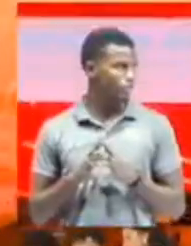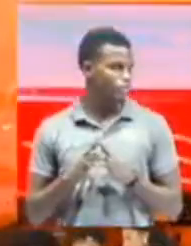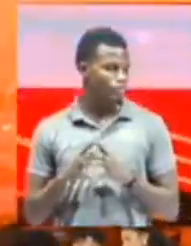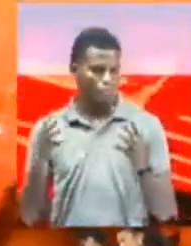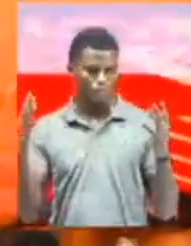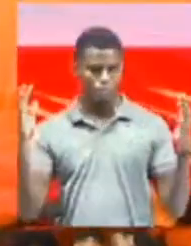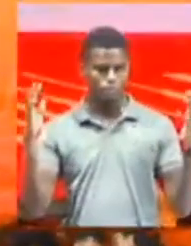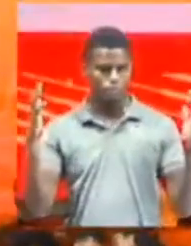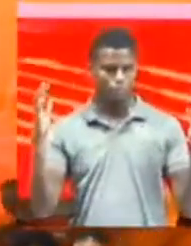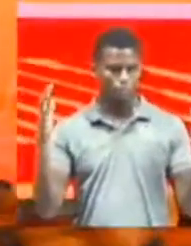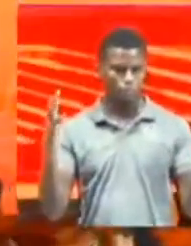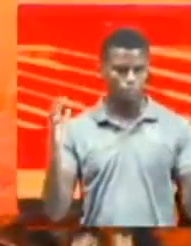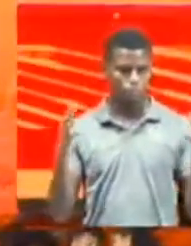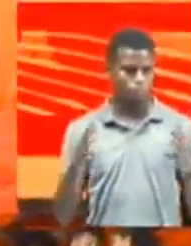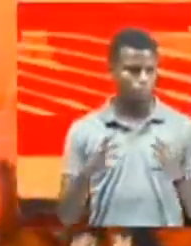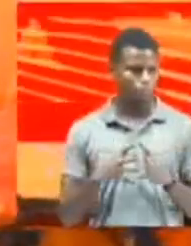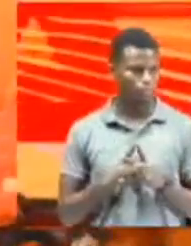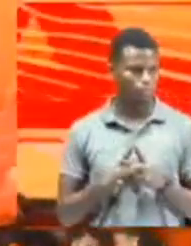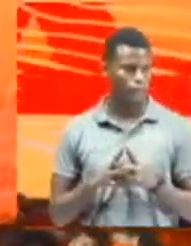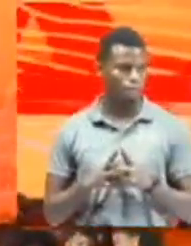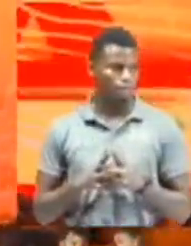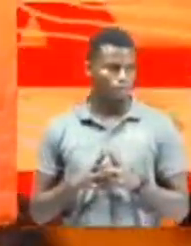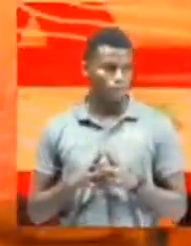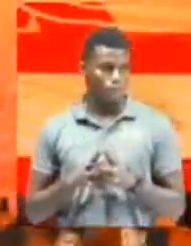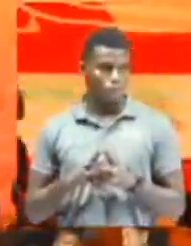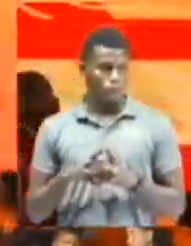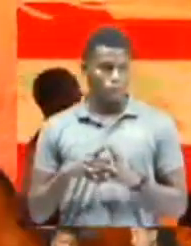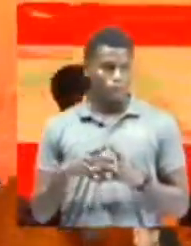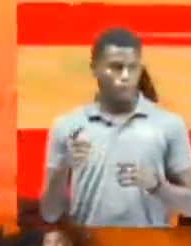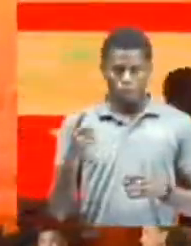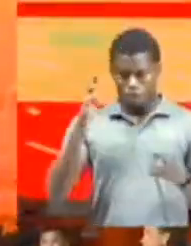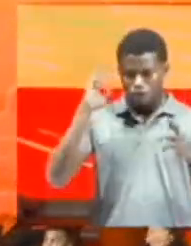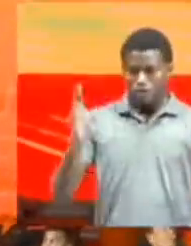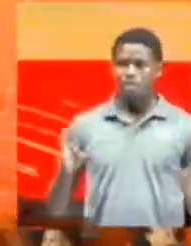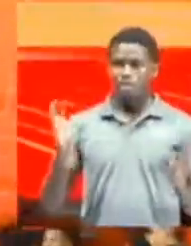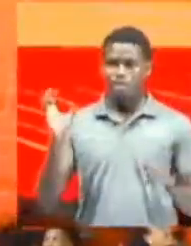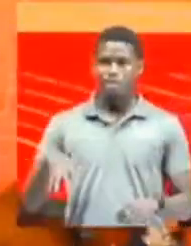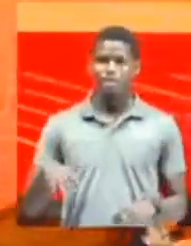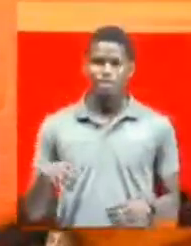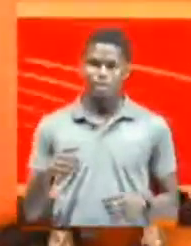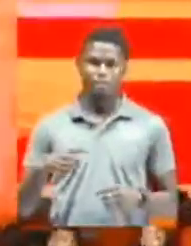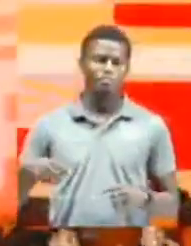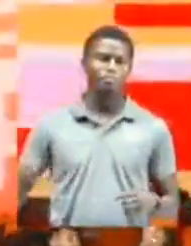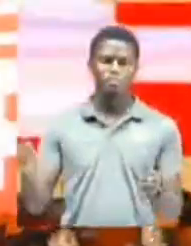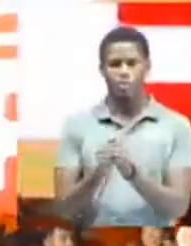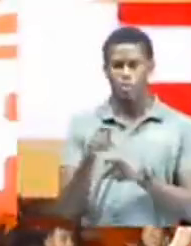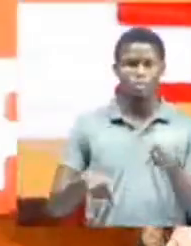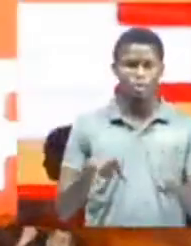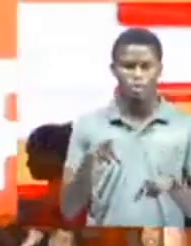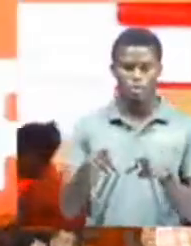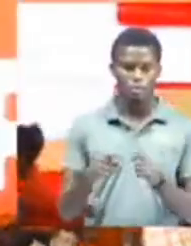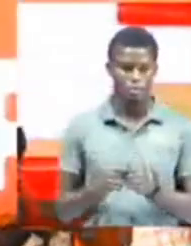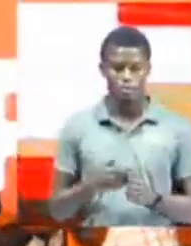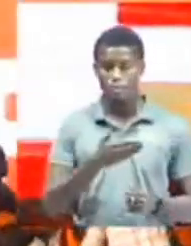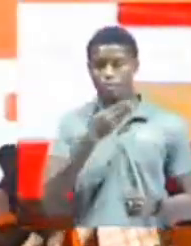Only Rasta can liberate the people. The boss in the place. The boss in the place.